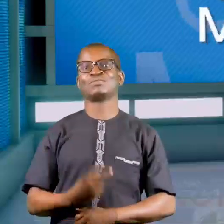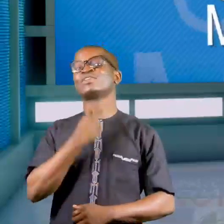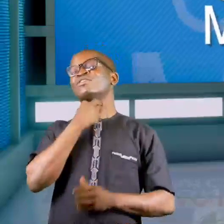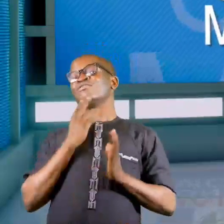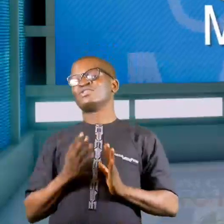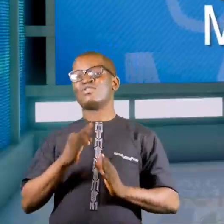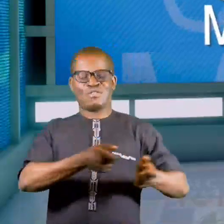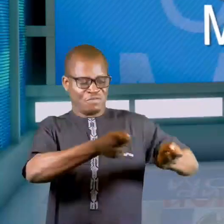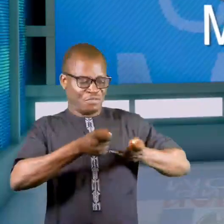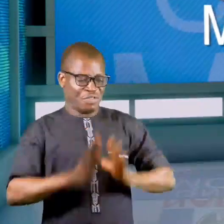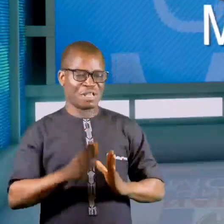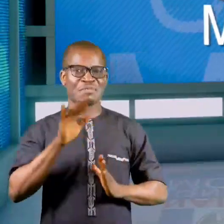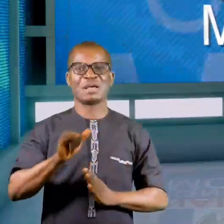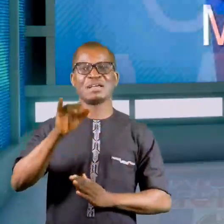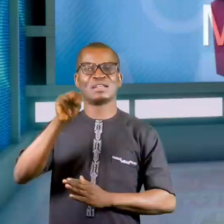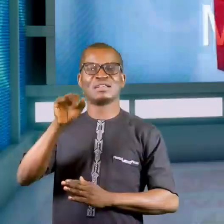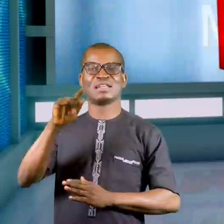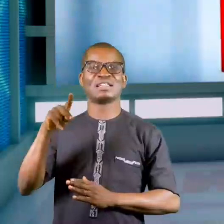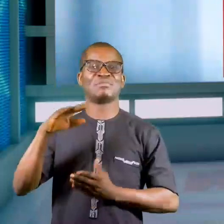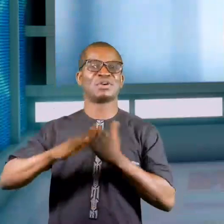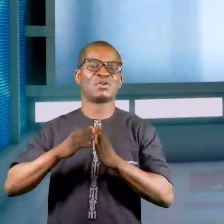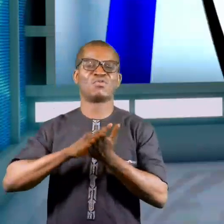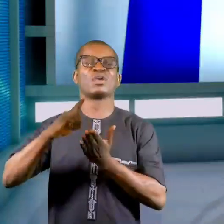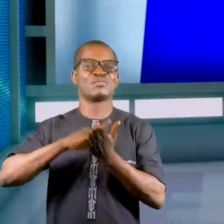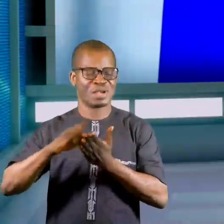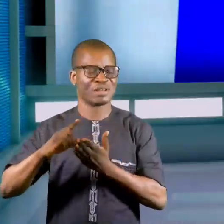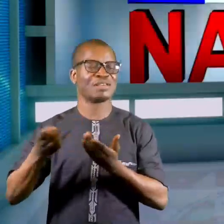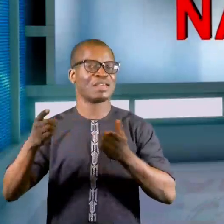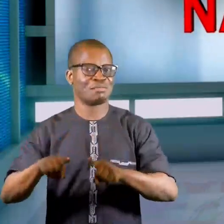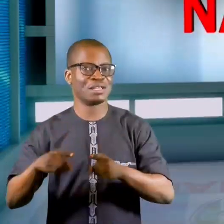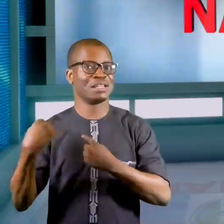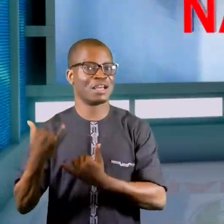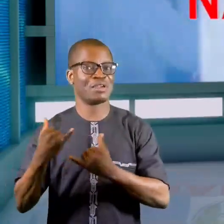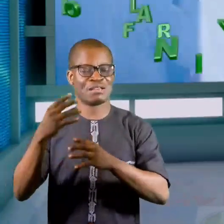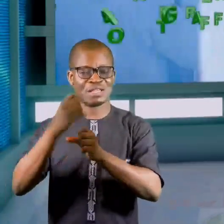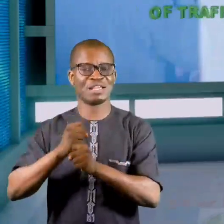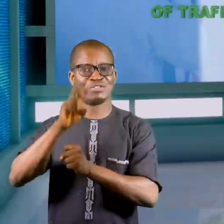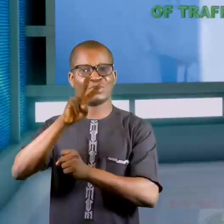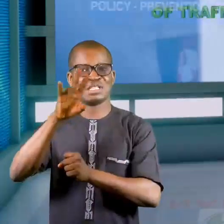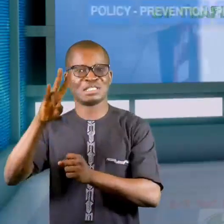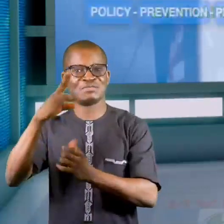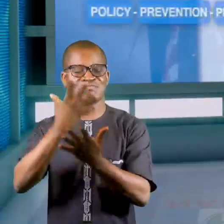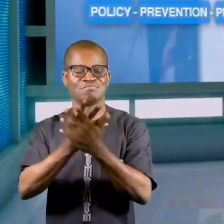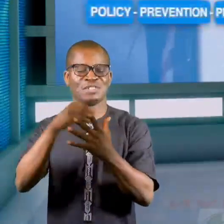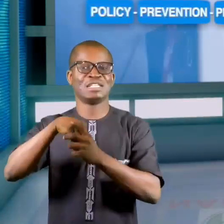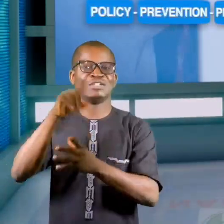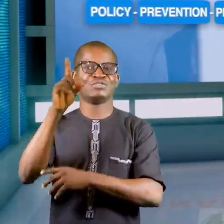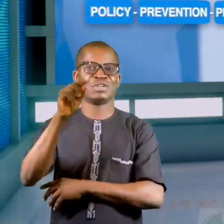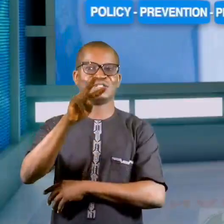The conviction of traffickers by NAPTIP has become a weekly event. So far, the agency has secured 27 convictions